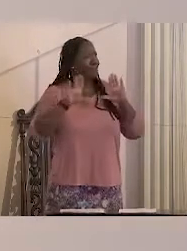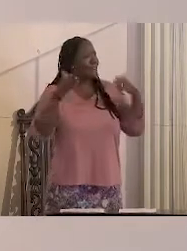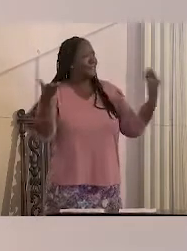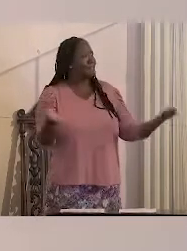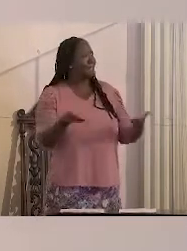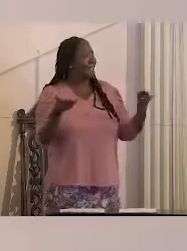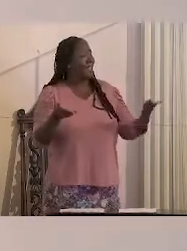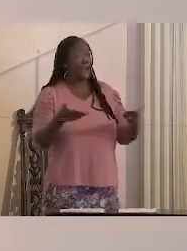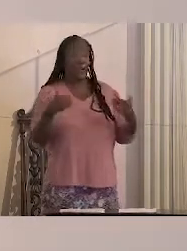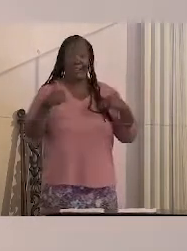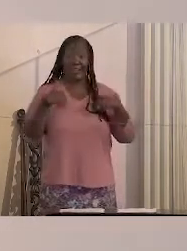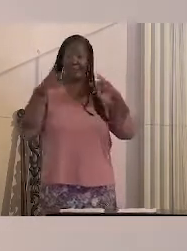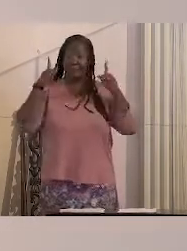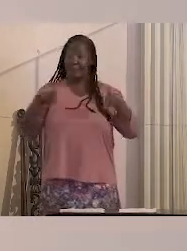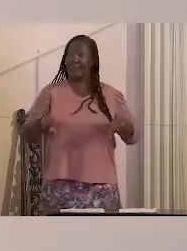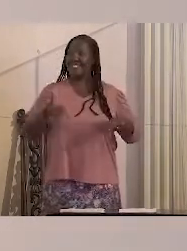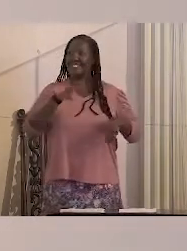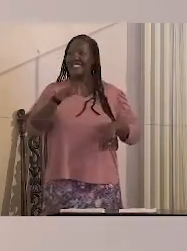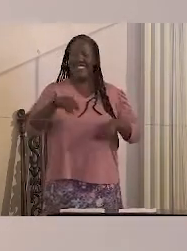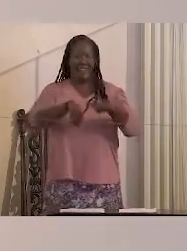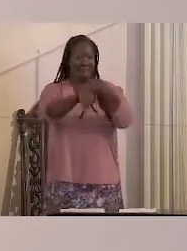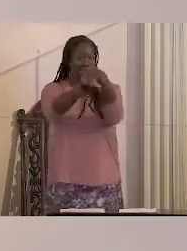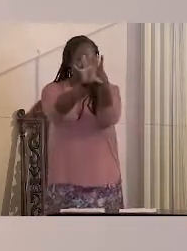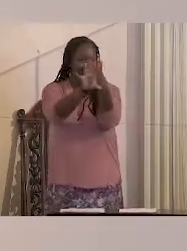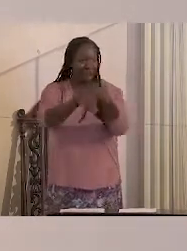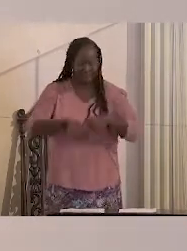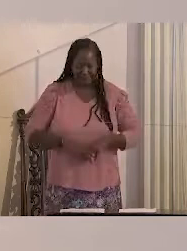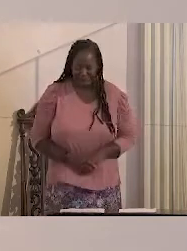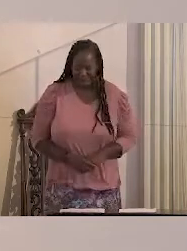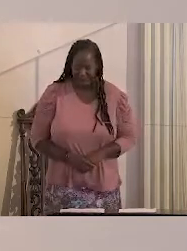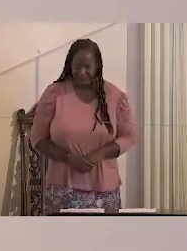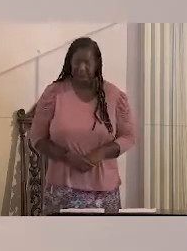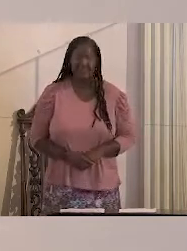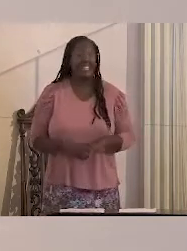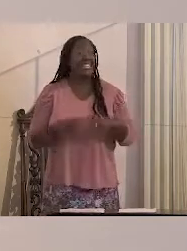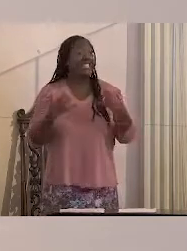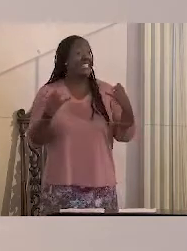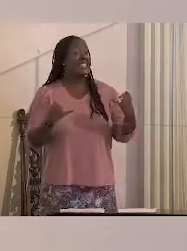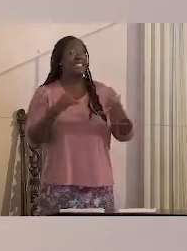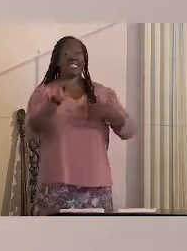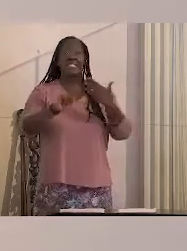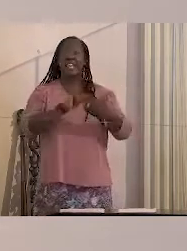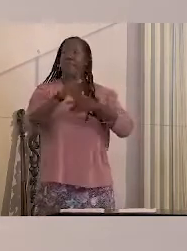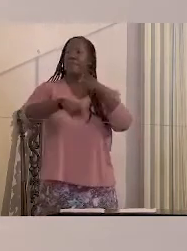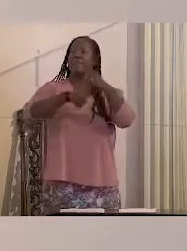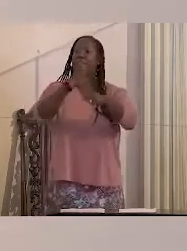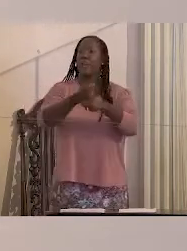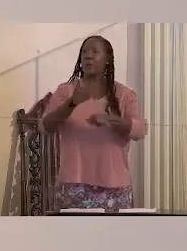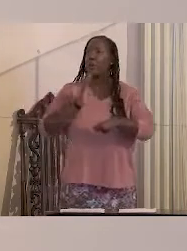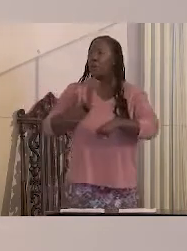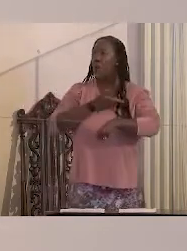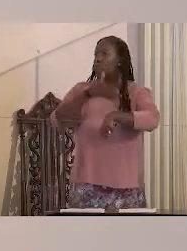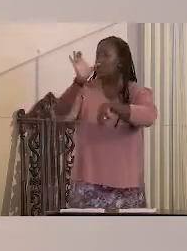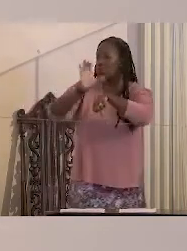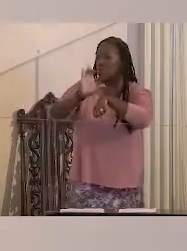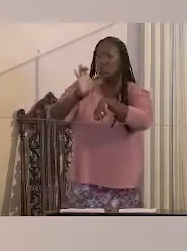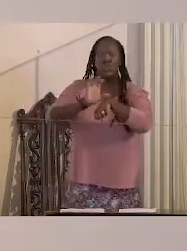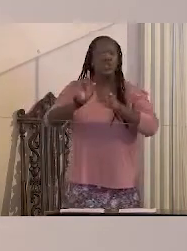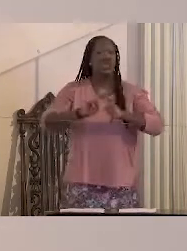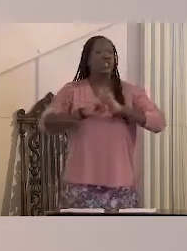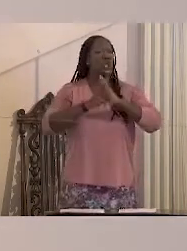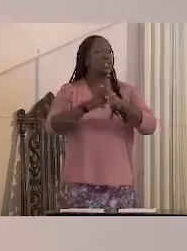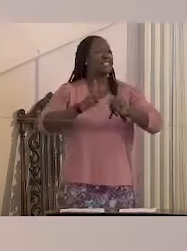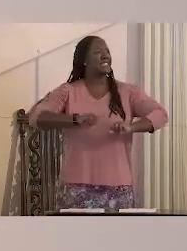person and online. This is the time of year when our church begins to enter a different pace